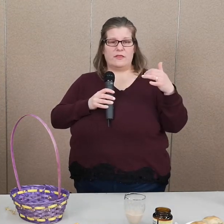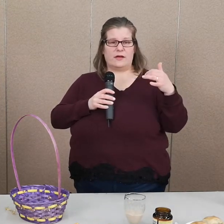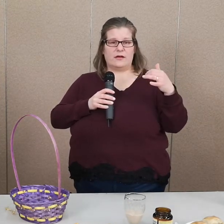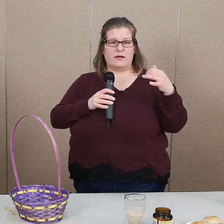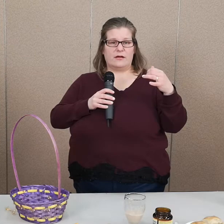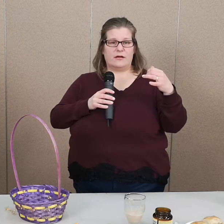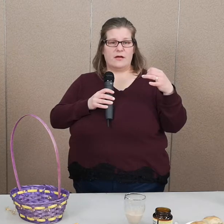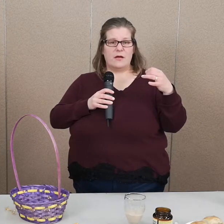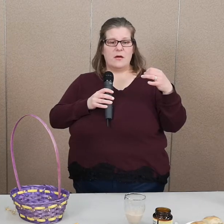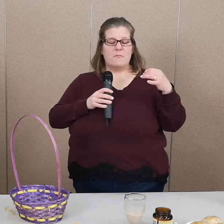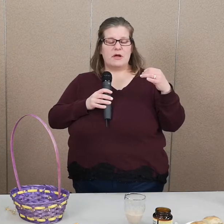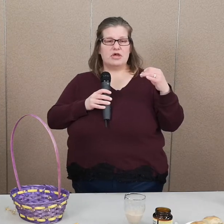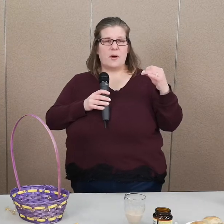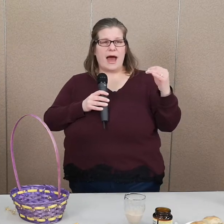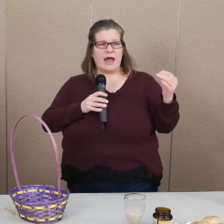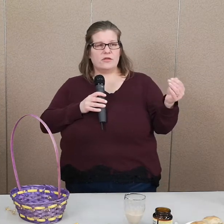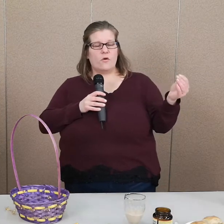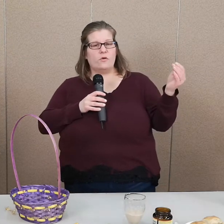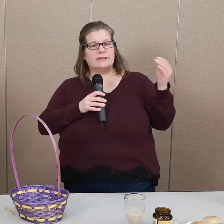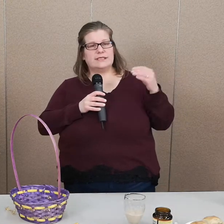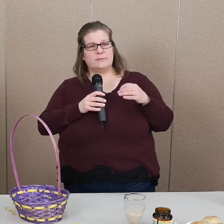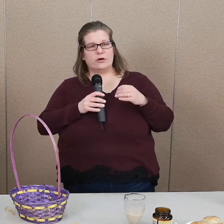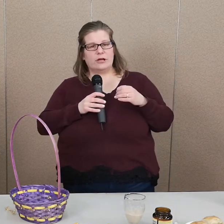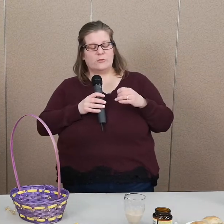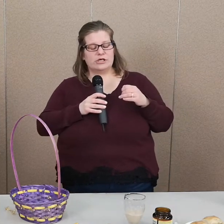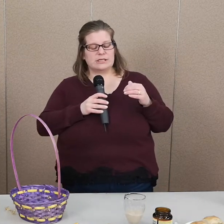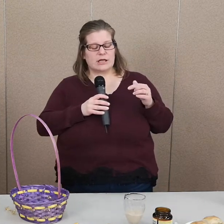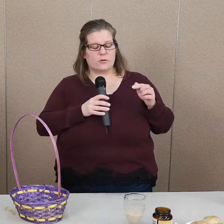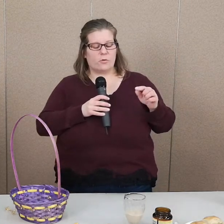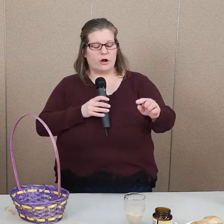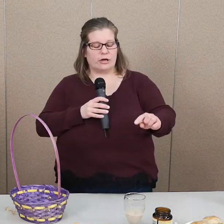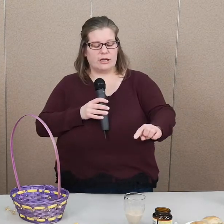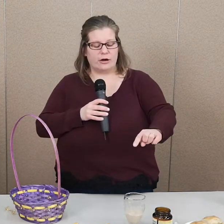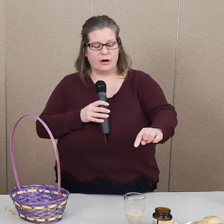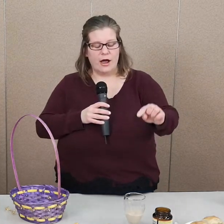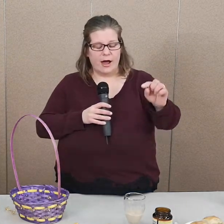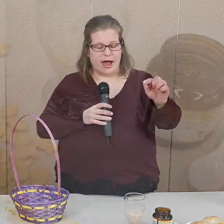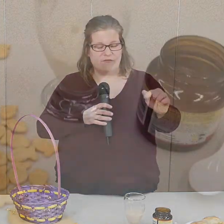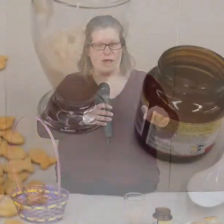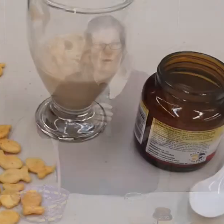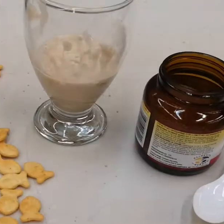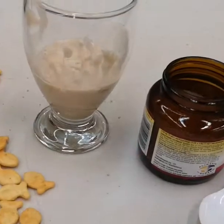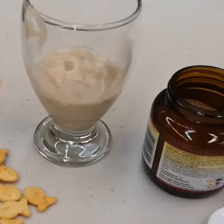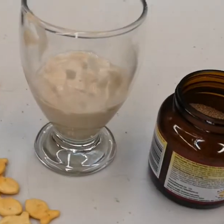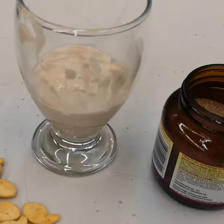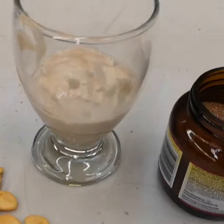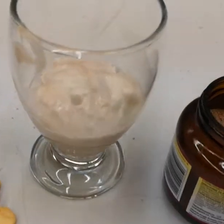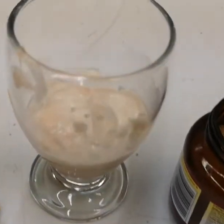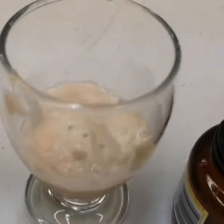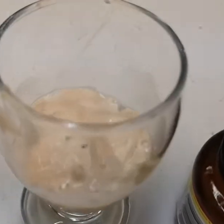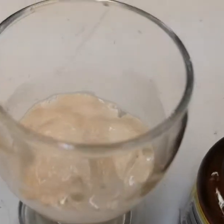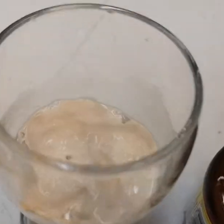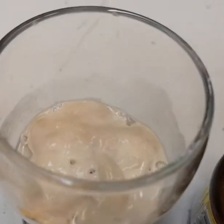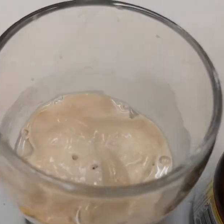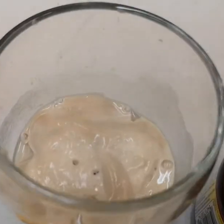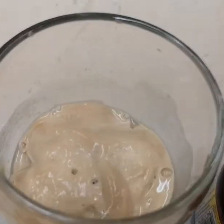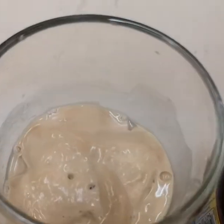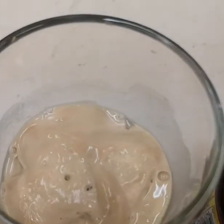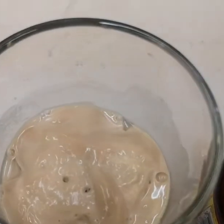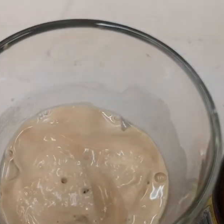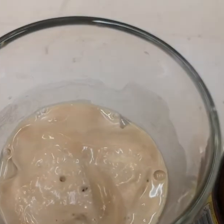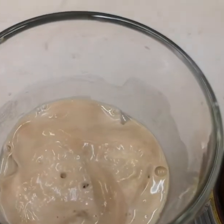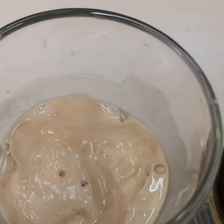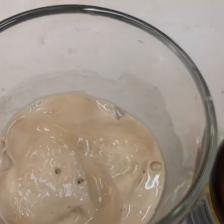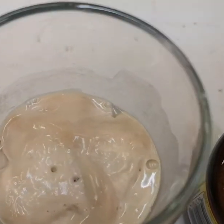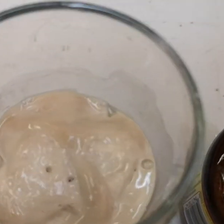we're nothing. But you add the Holy Spirit in, which is like the water. Here, I've added water in